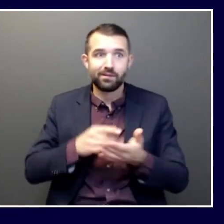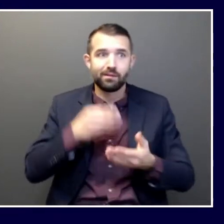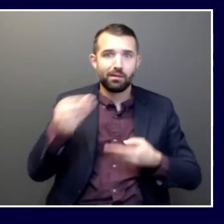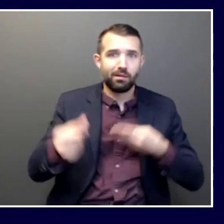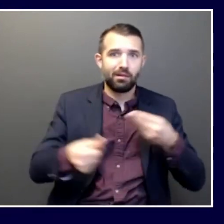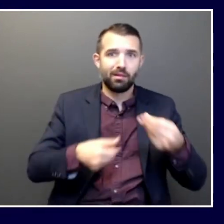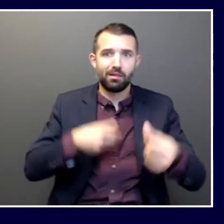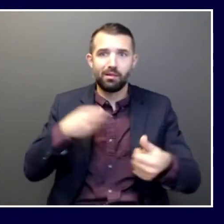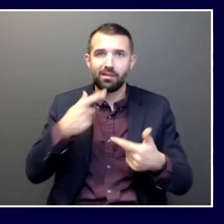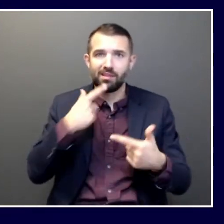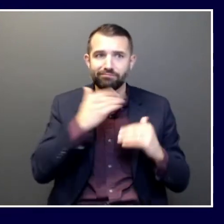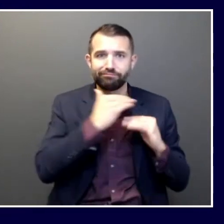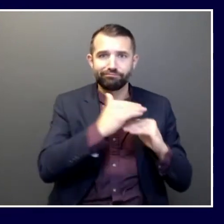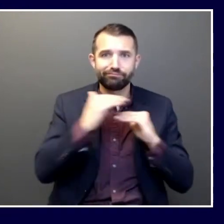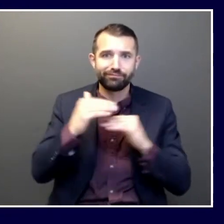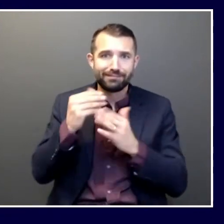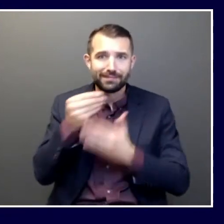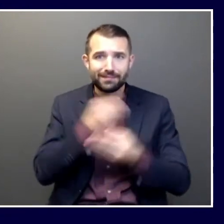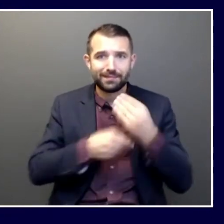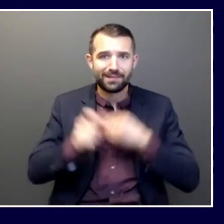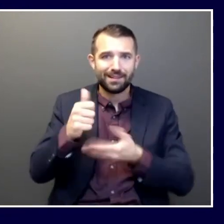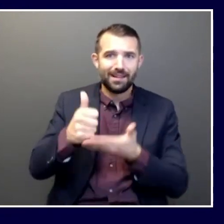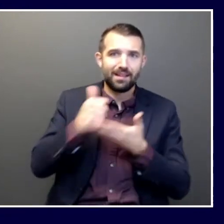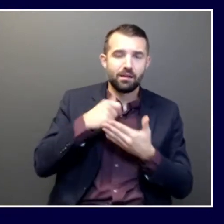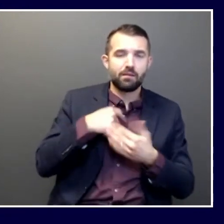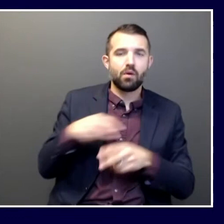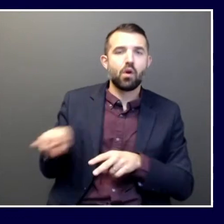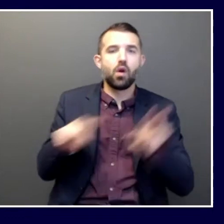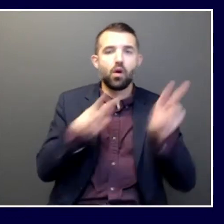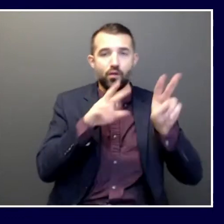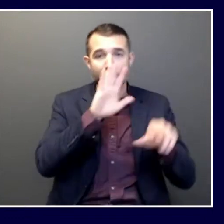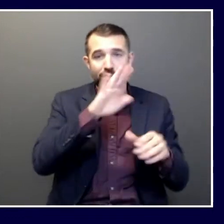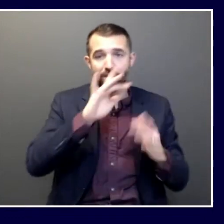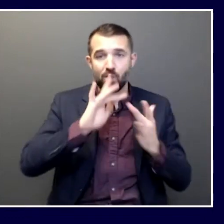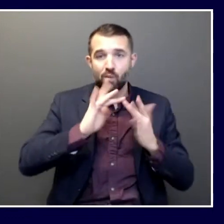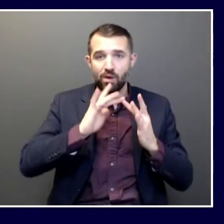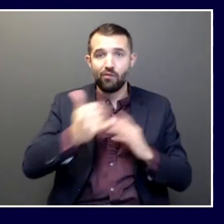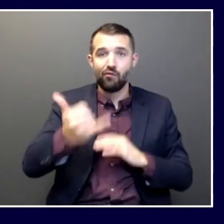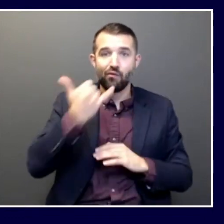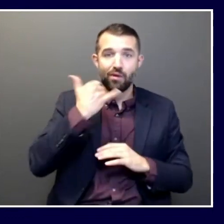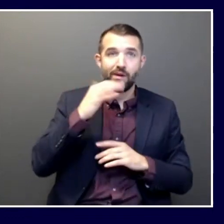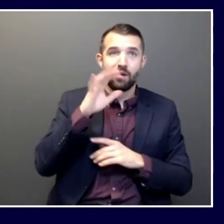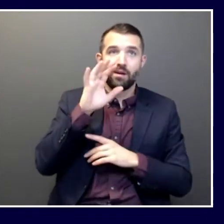coverage, visit coverme.gov or call